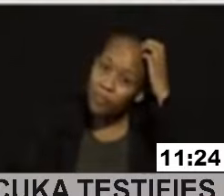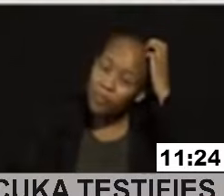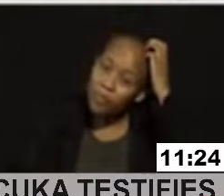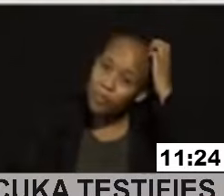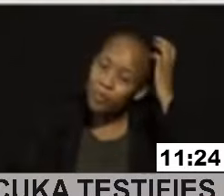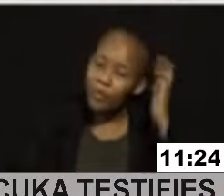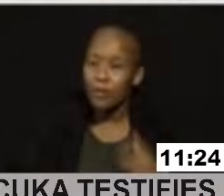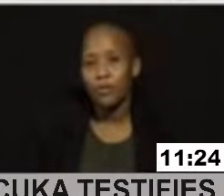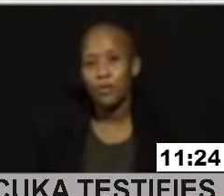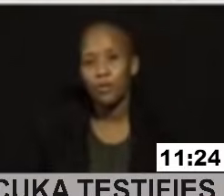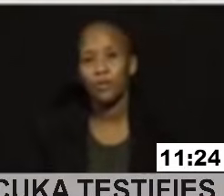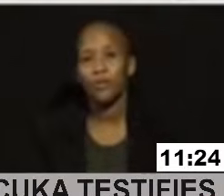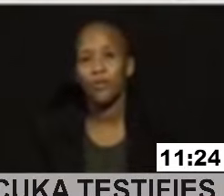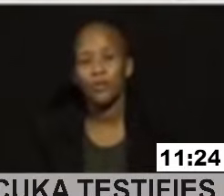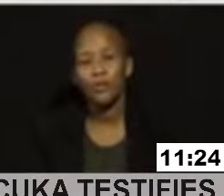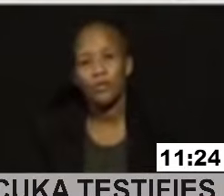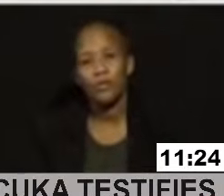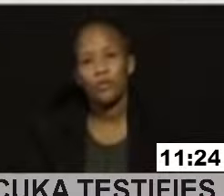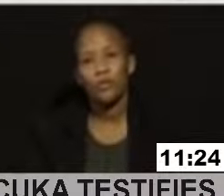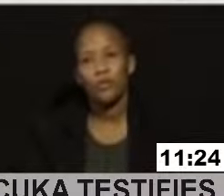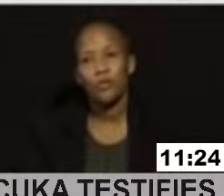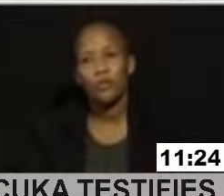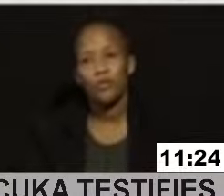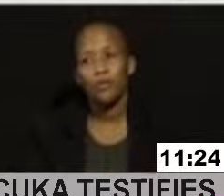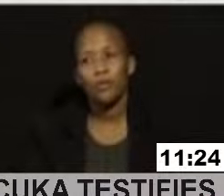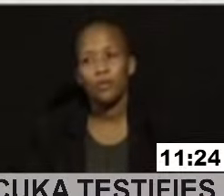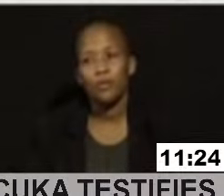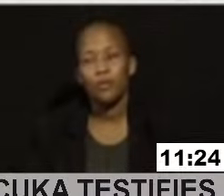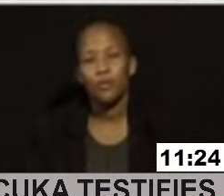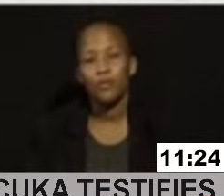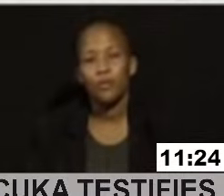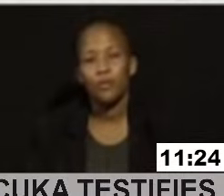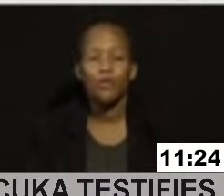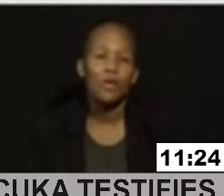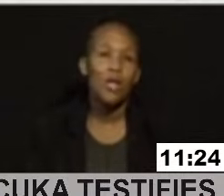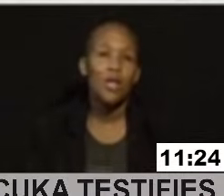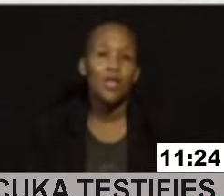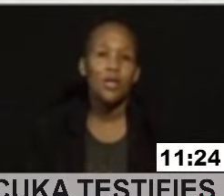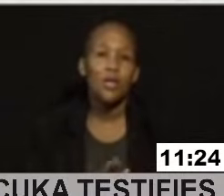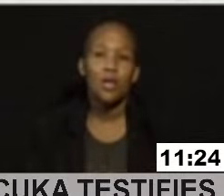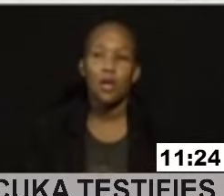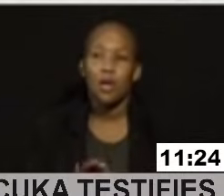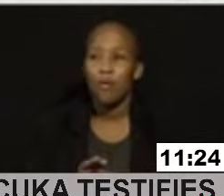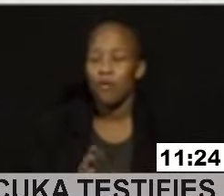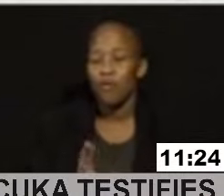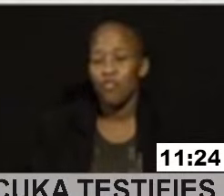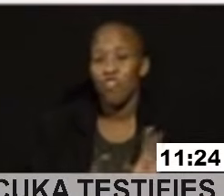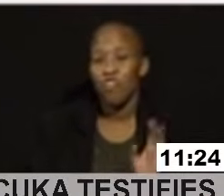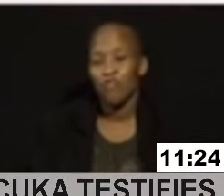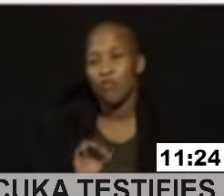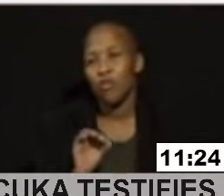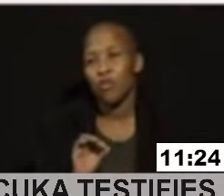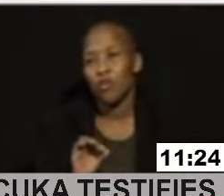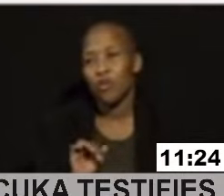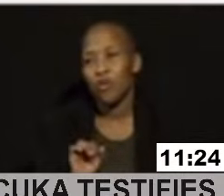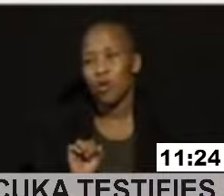How did that change, if at all, by the time you left office in 2004? No.